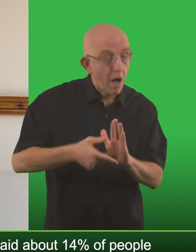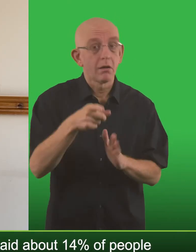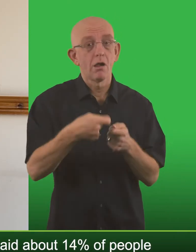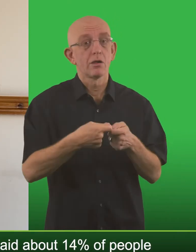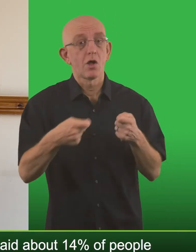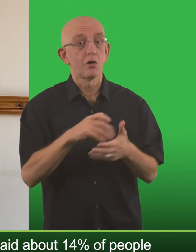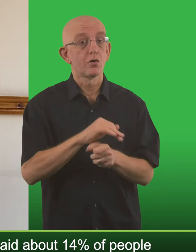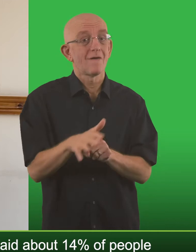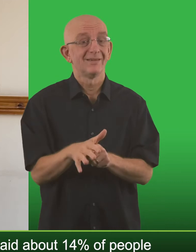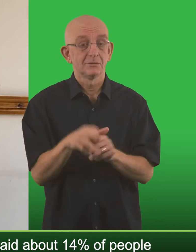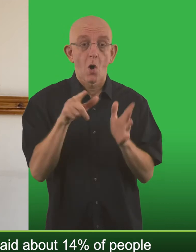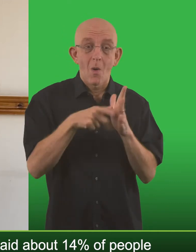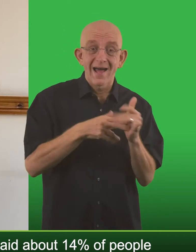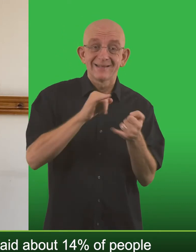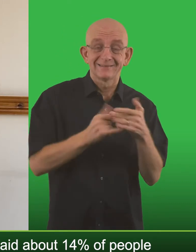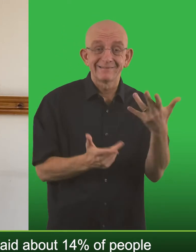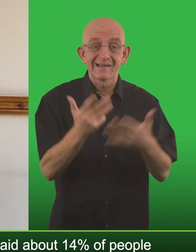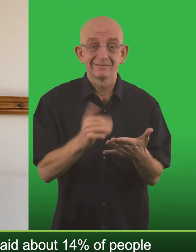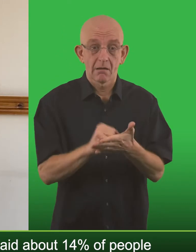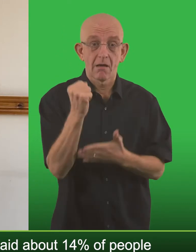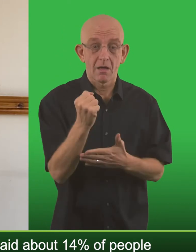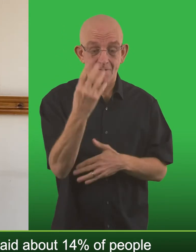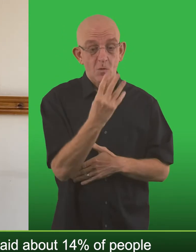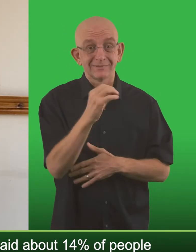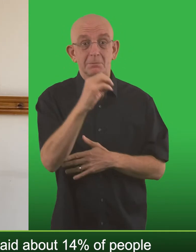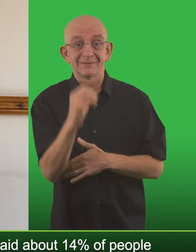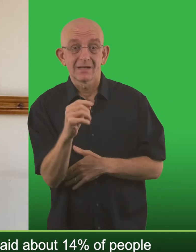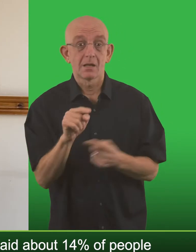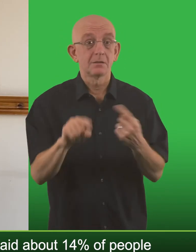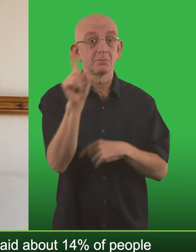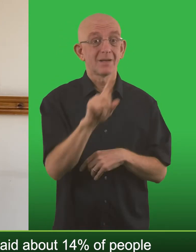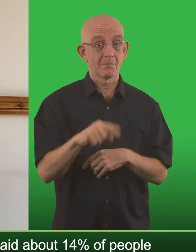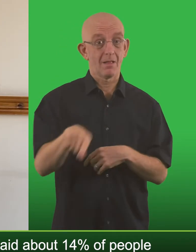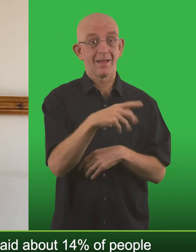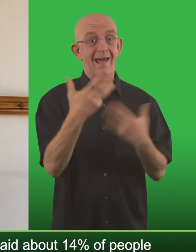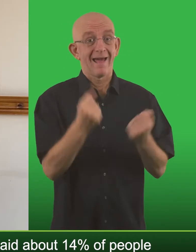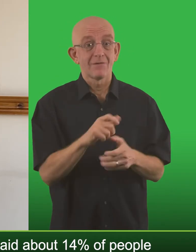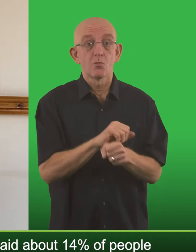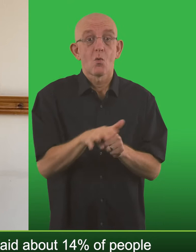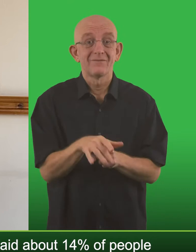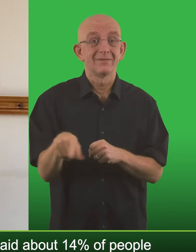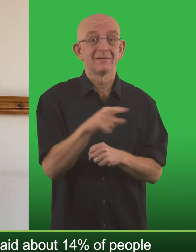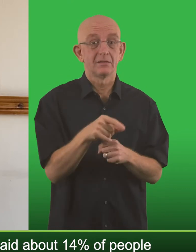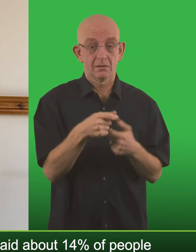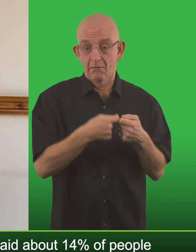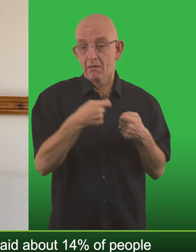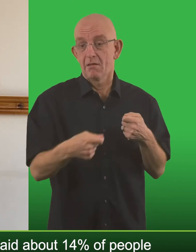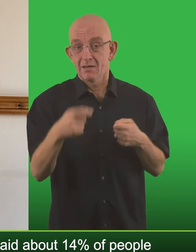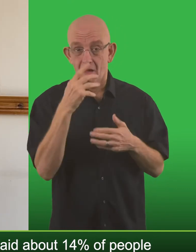There was some ONS data published just over the weekend that said about 14% of people who have